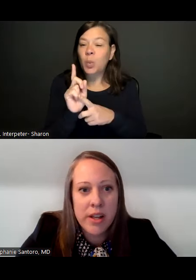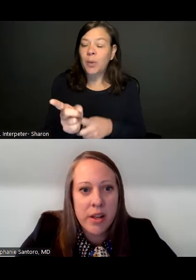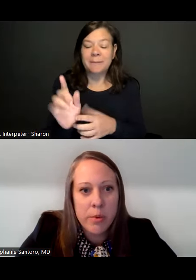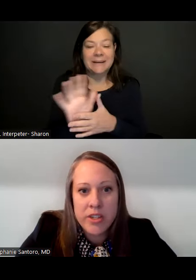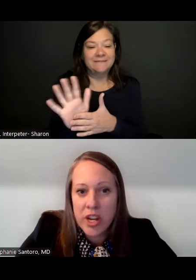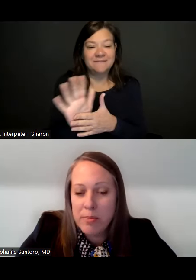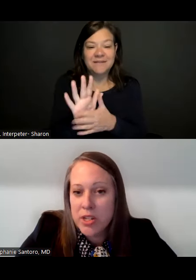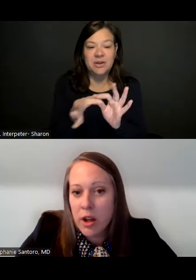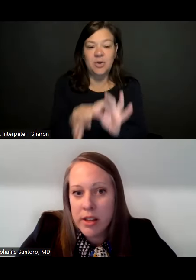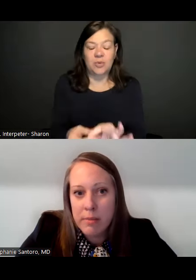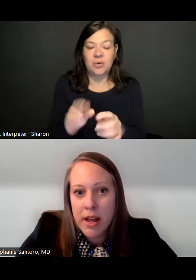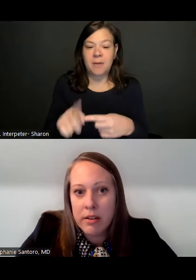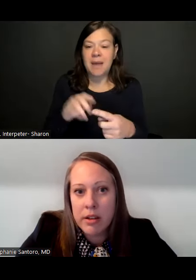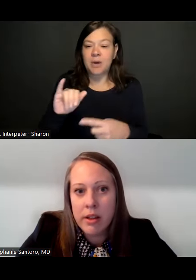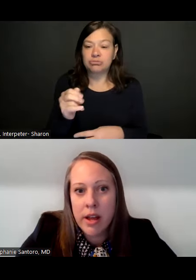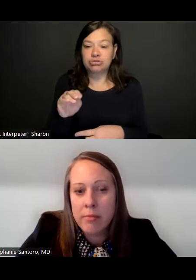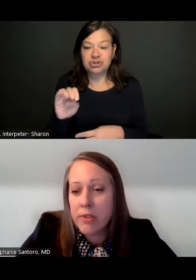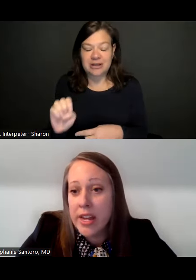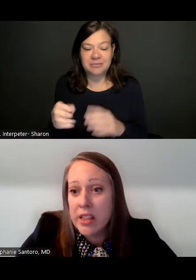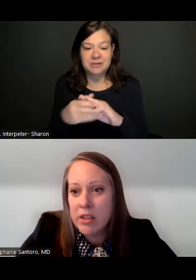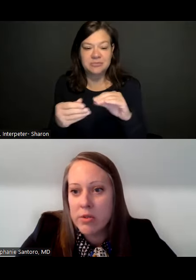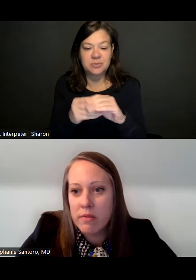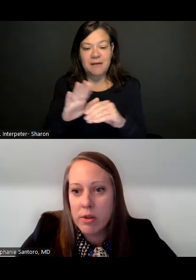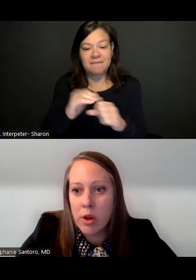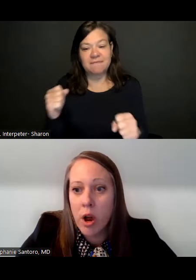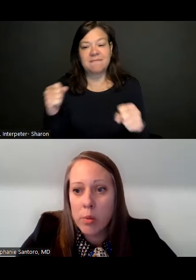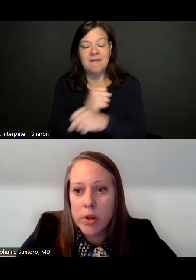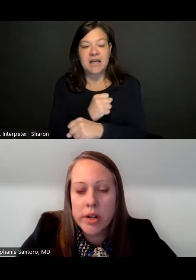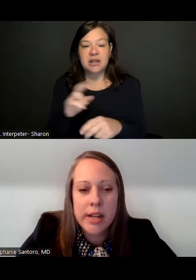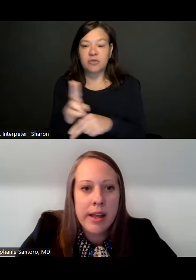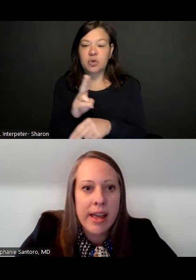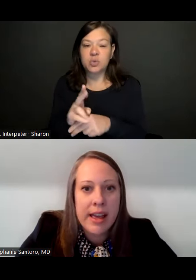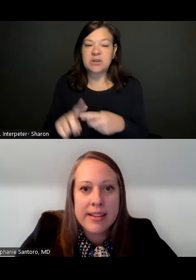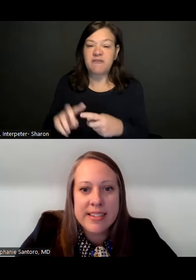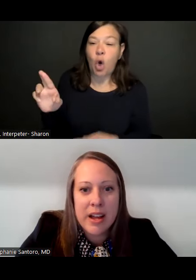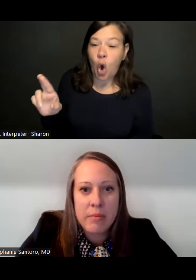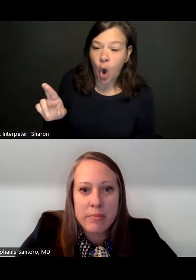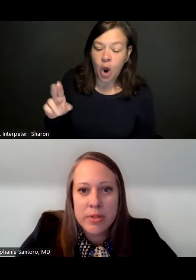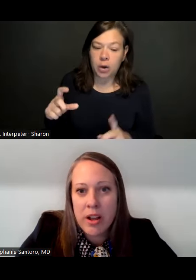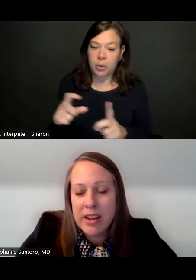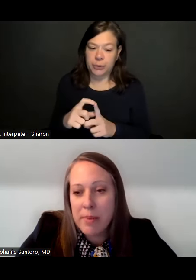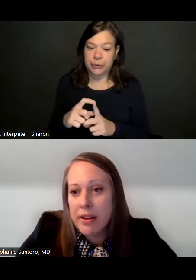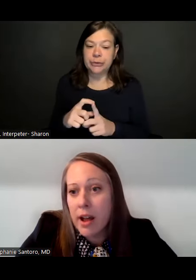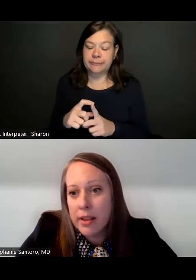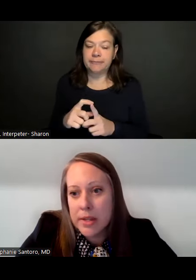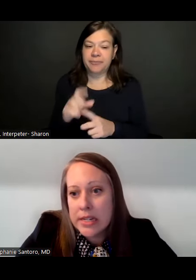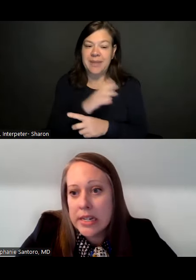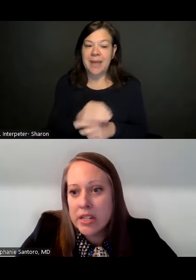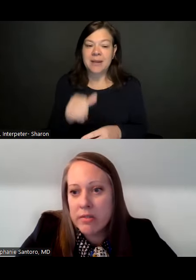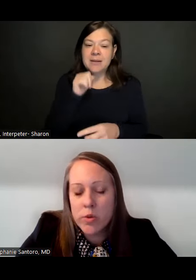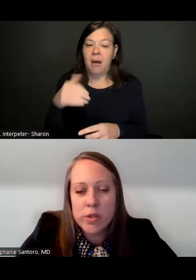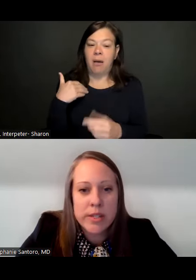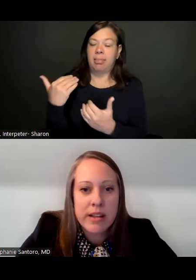video with Jamie talking about fighting the use of the R word and talking about not